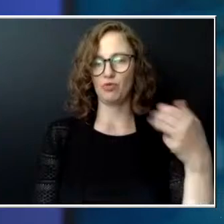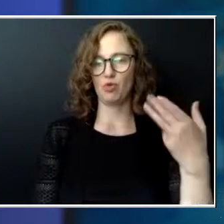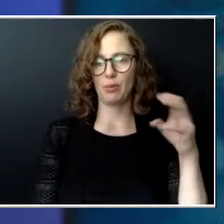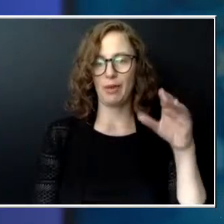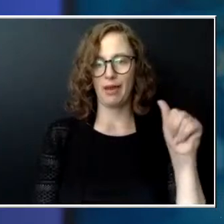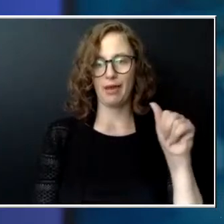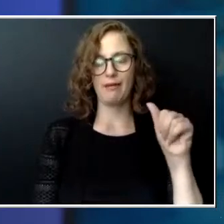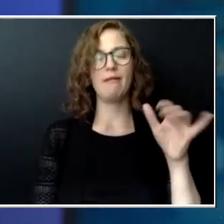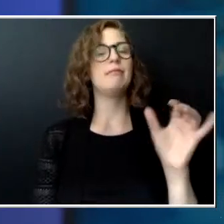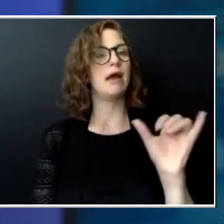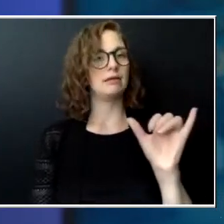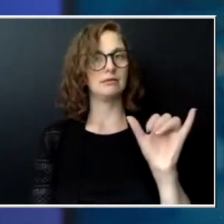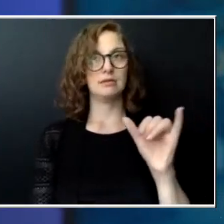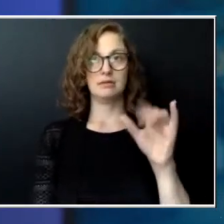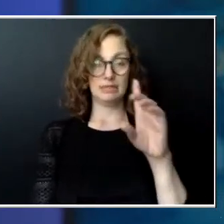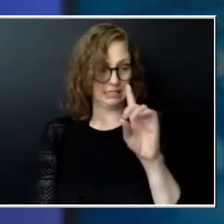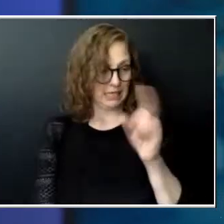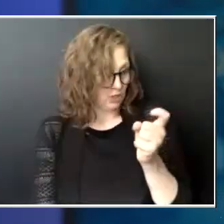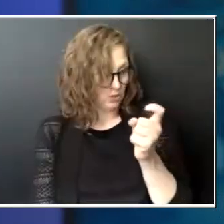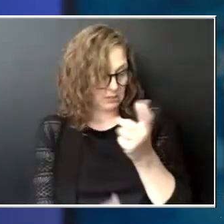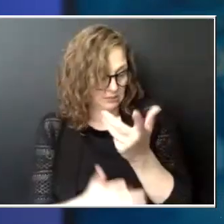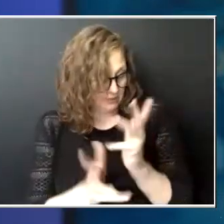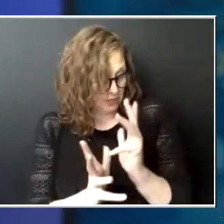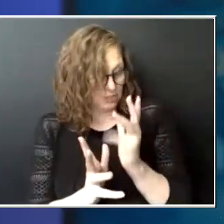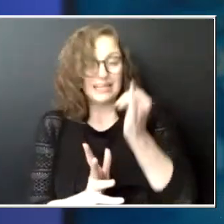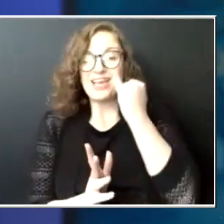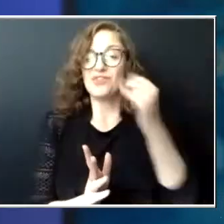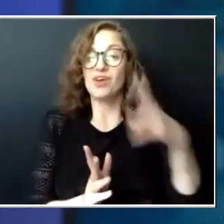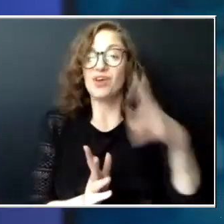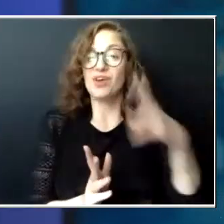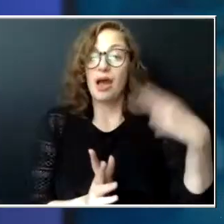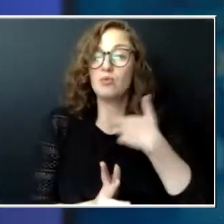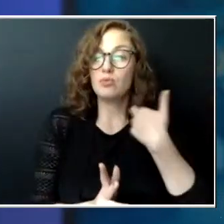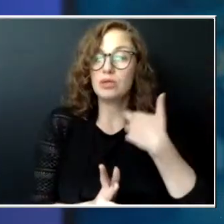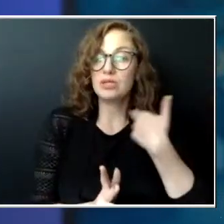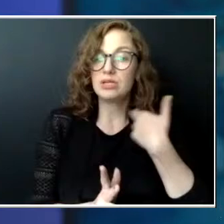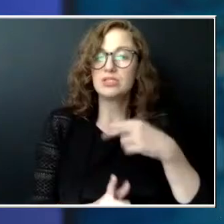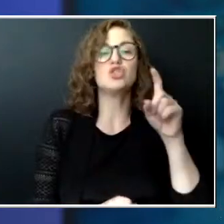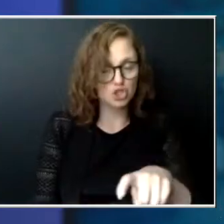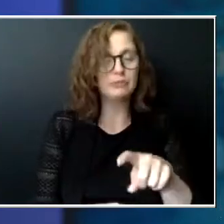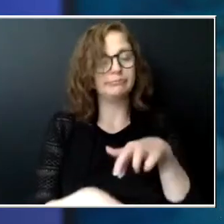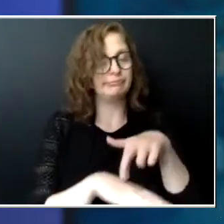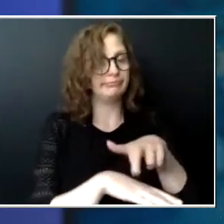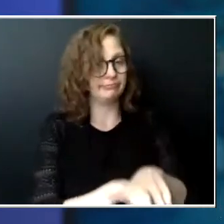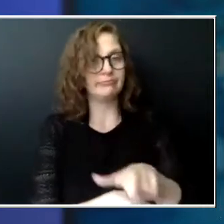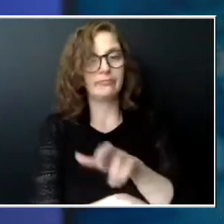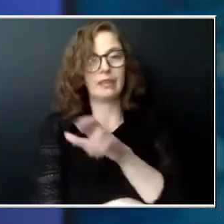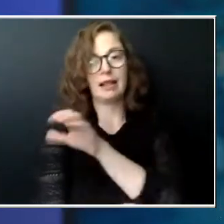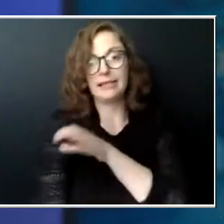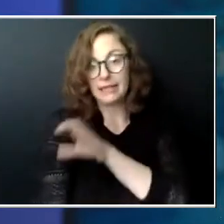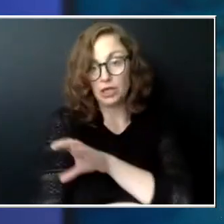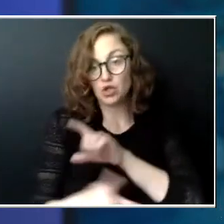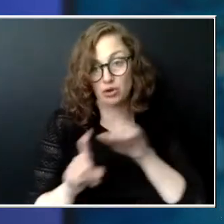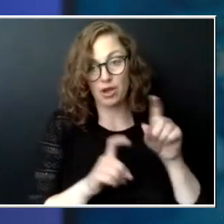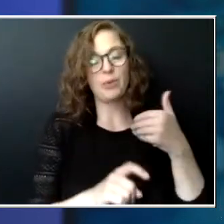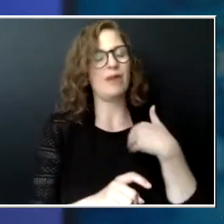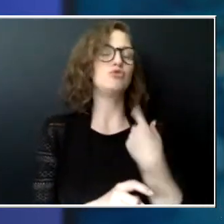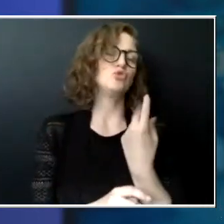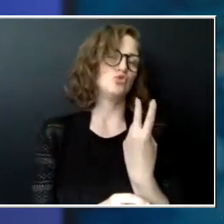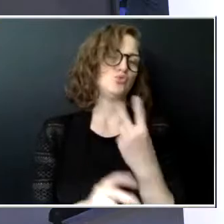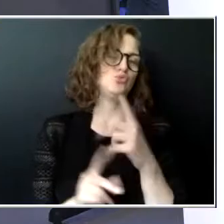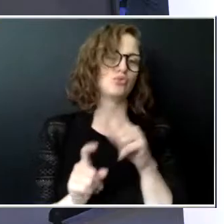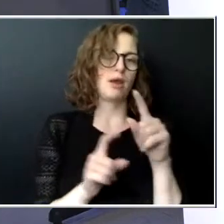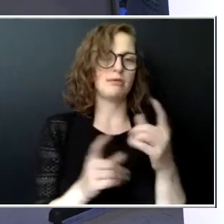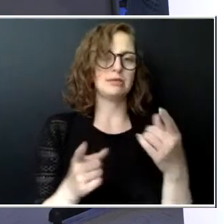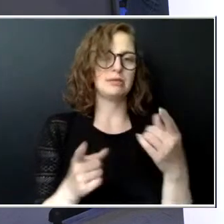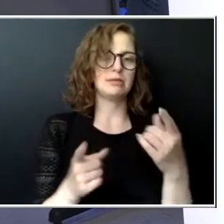some high-risk features, they should be referred for a clinical trial. We have actually 2 clinical trials in that space right now. Becca wants to know, where